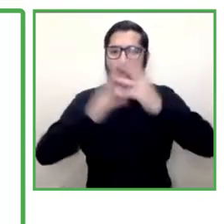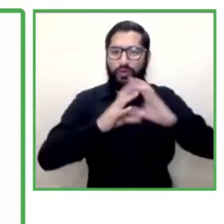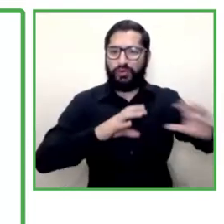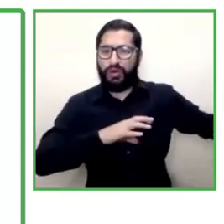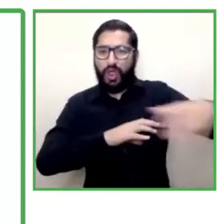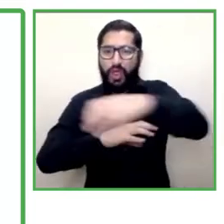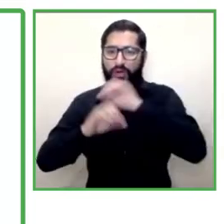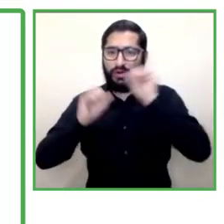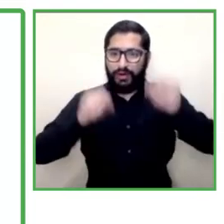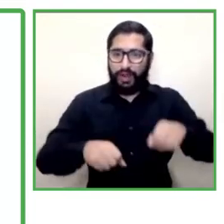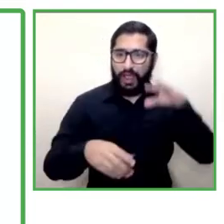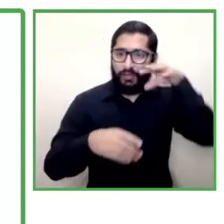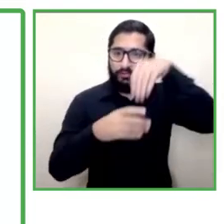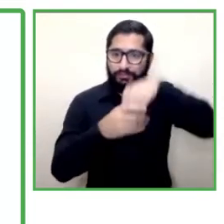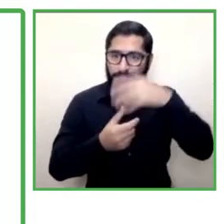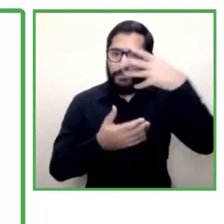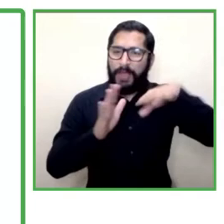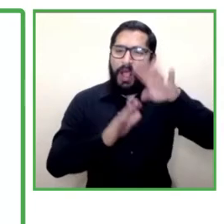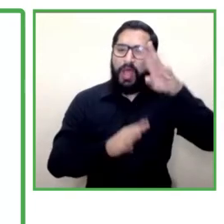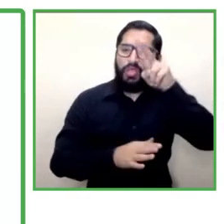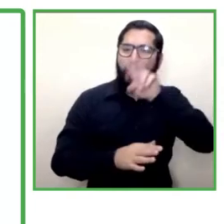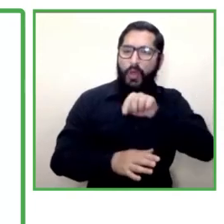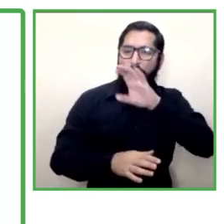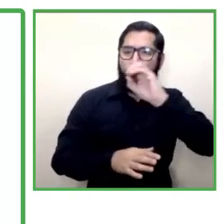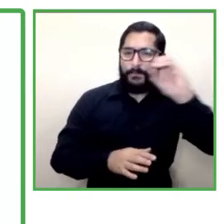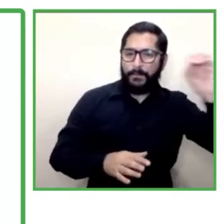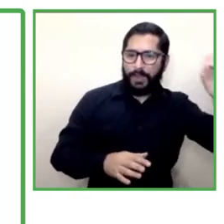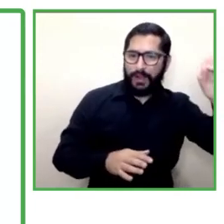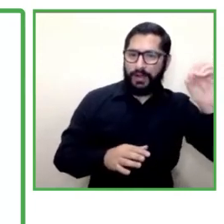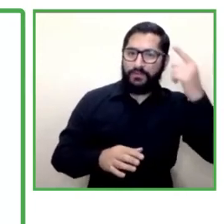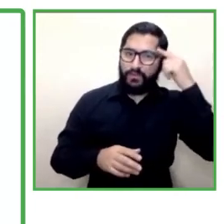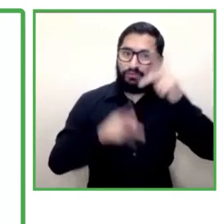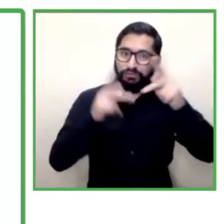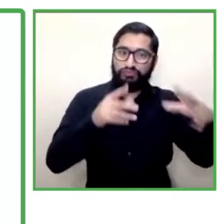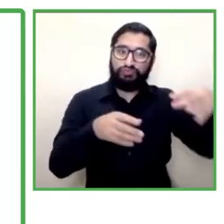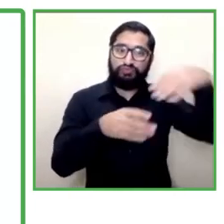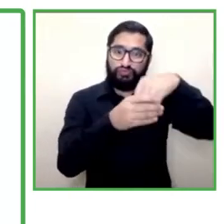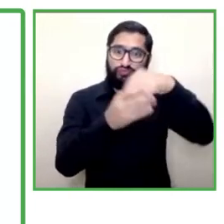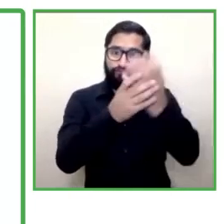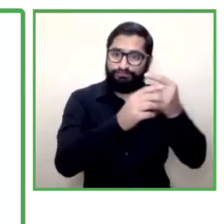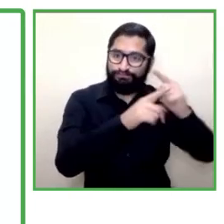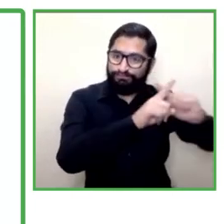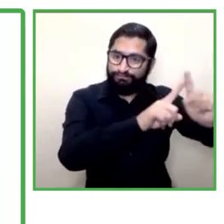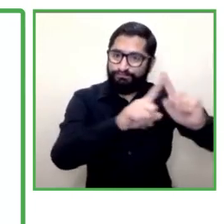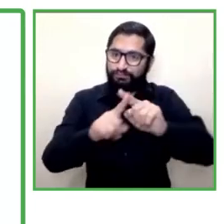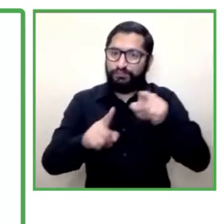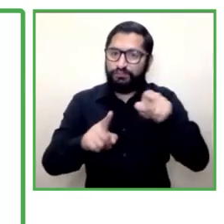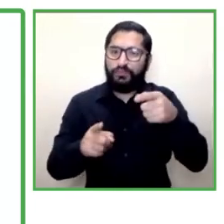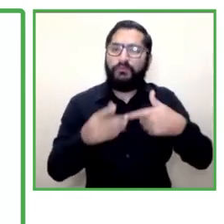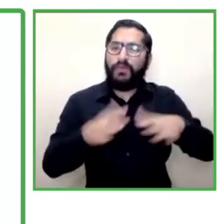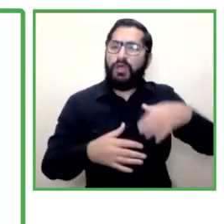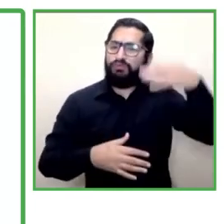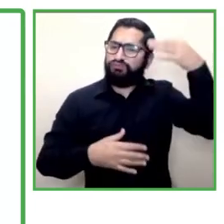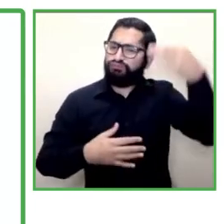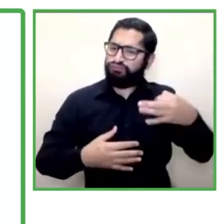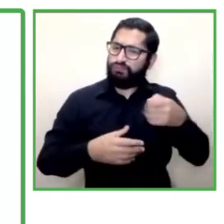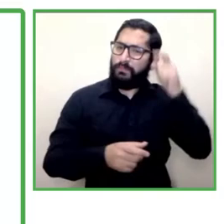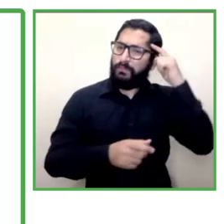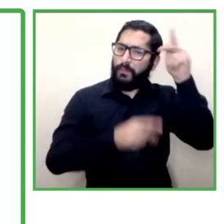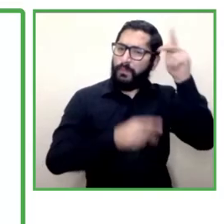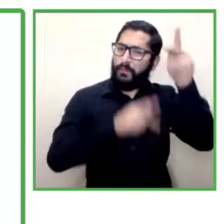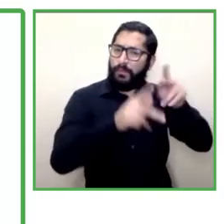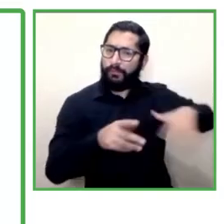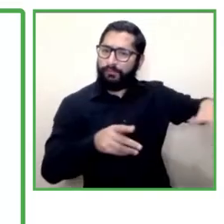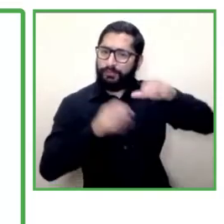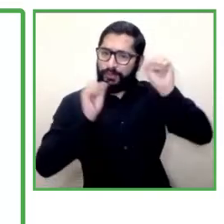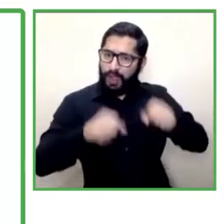over 200,000 users worldwide, and it grows every day. It improves the life quality of people.